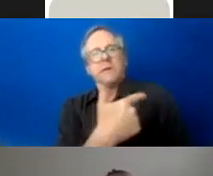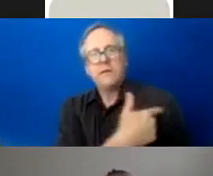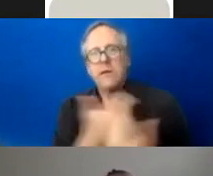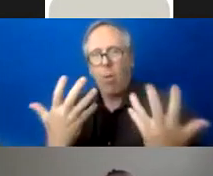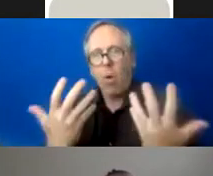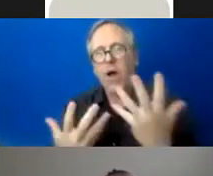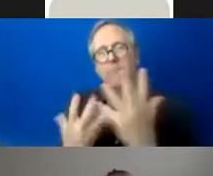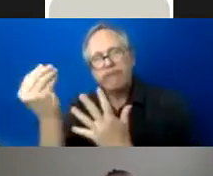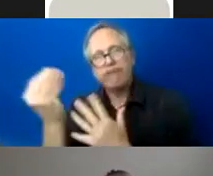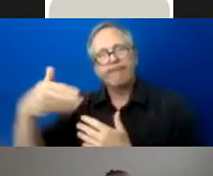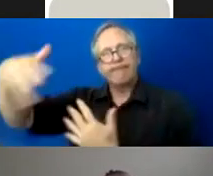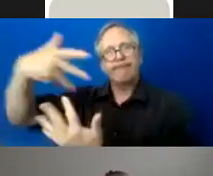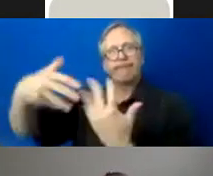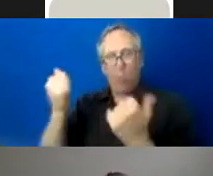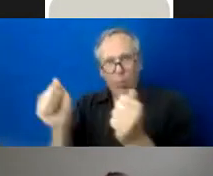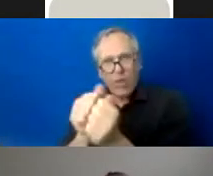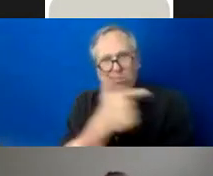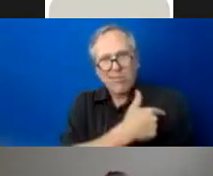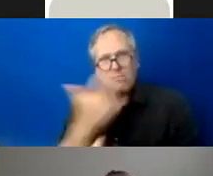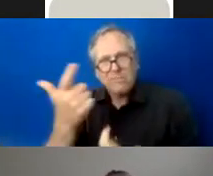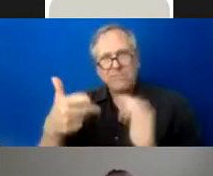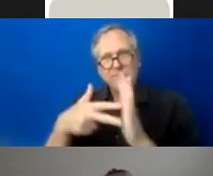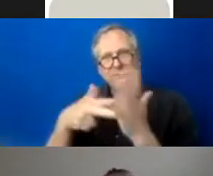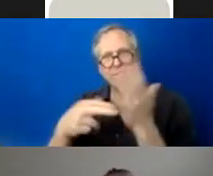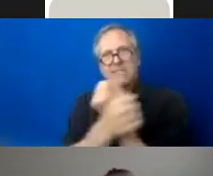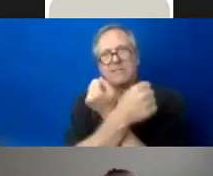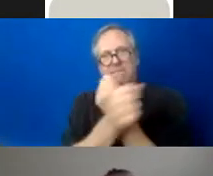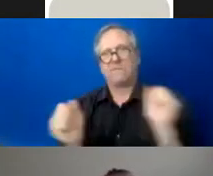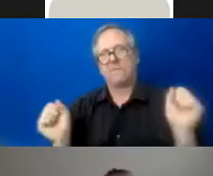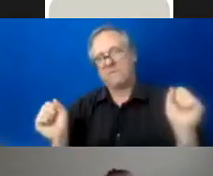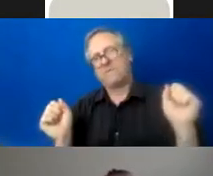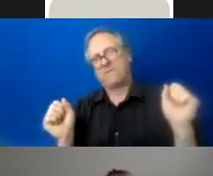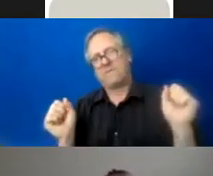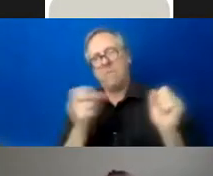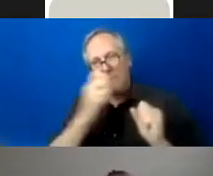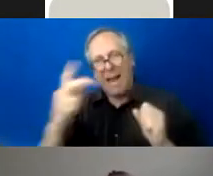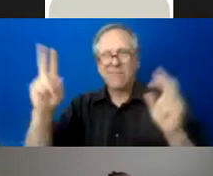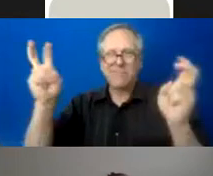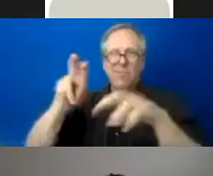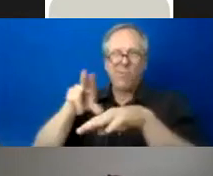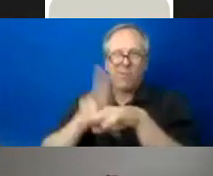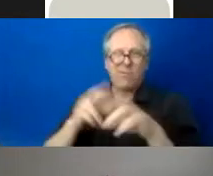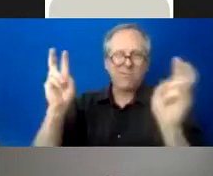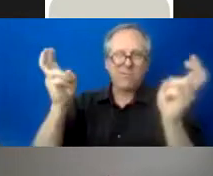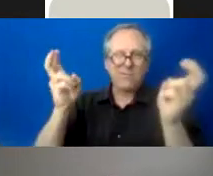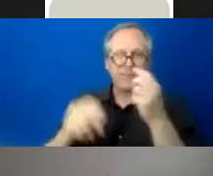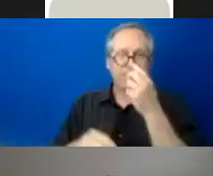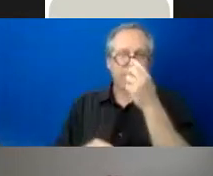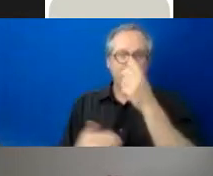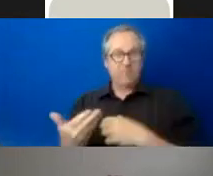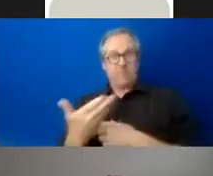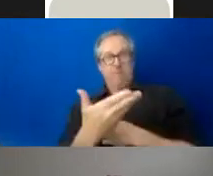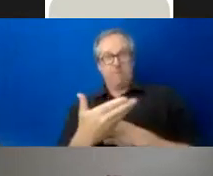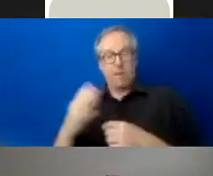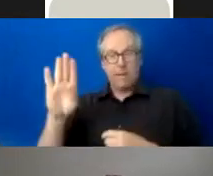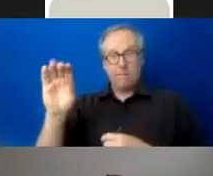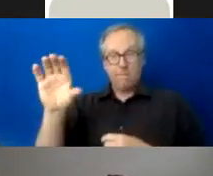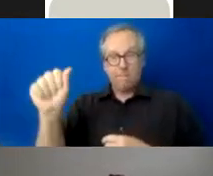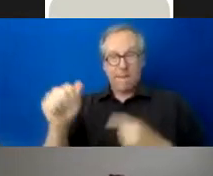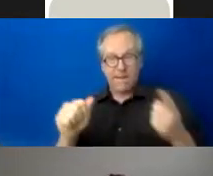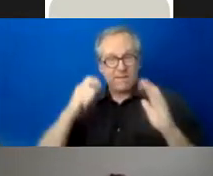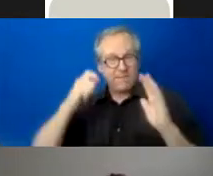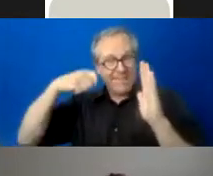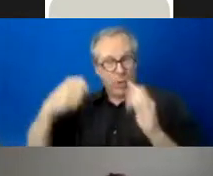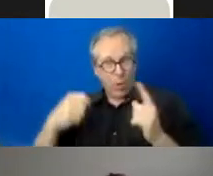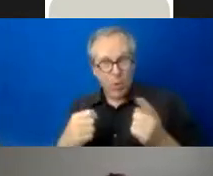more permission to do things being back to normal. So this is a message from Becca Bell. I'm going to stop sharing